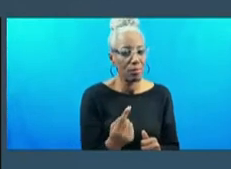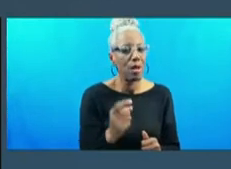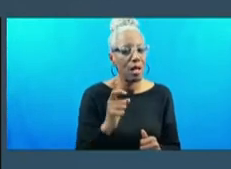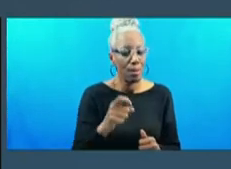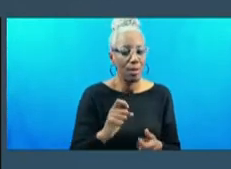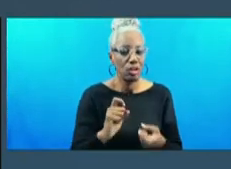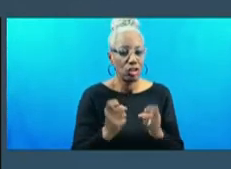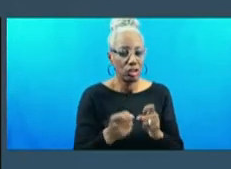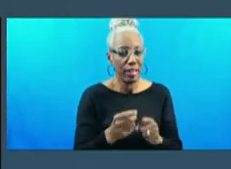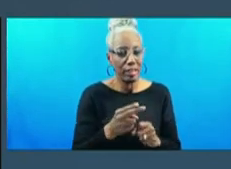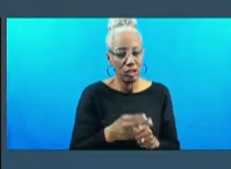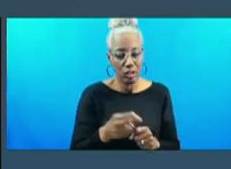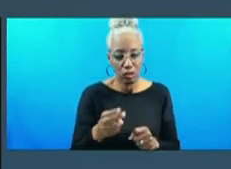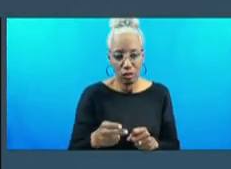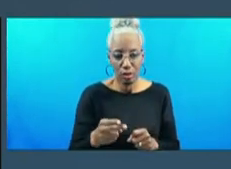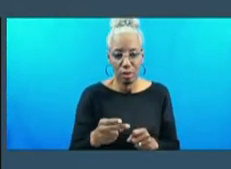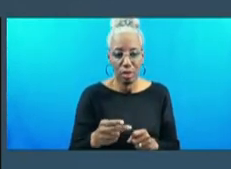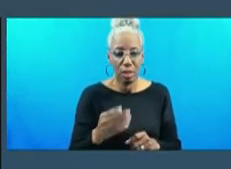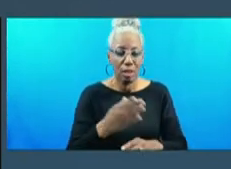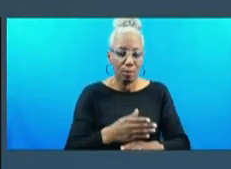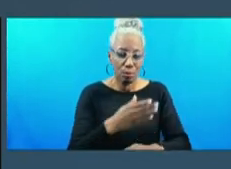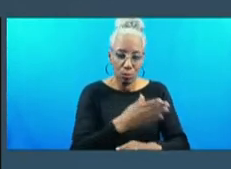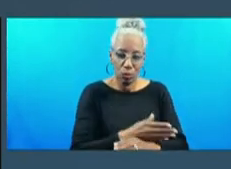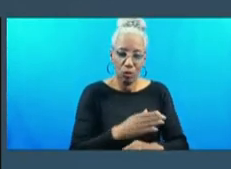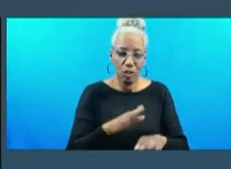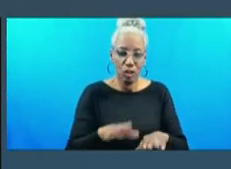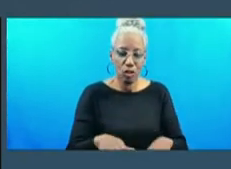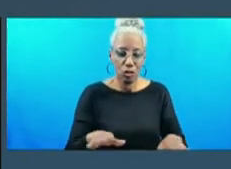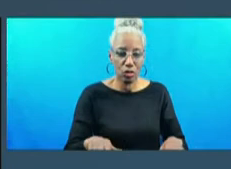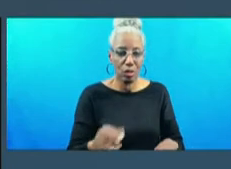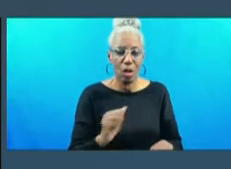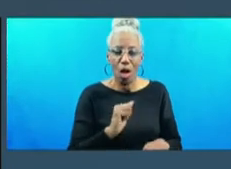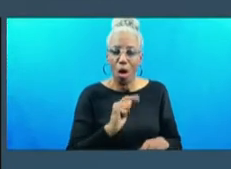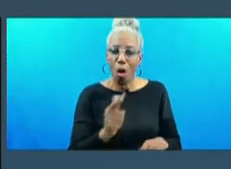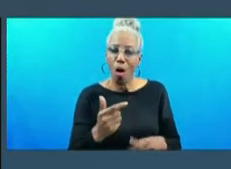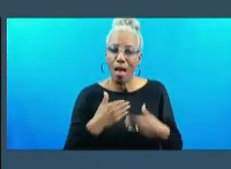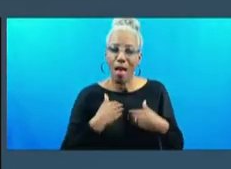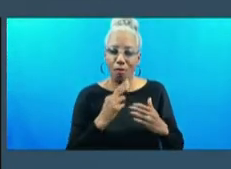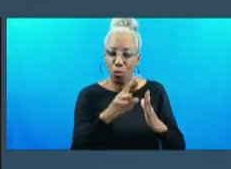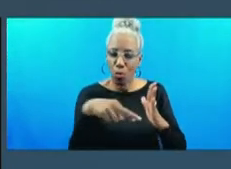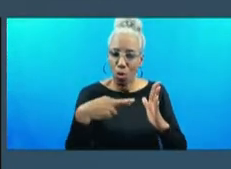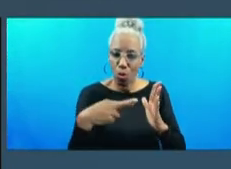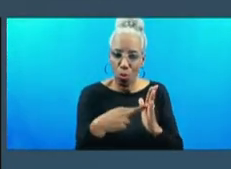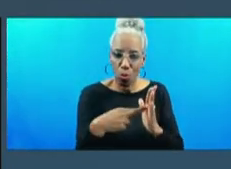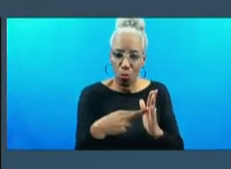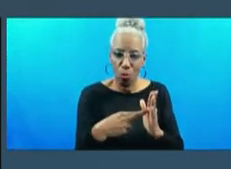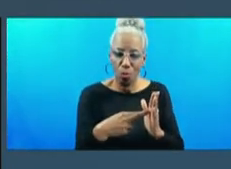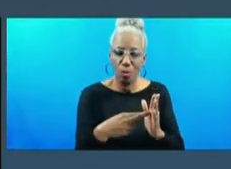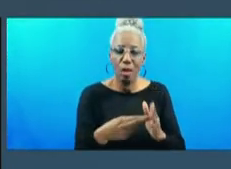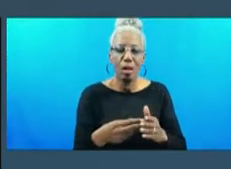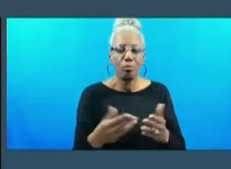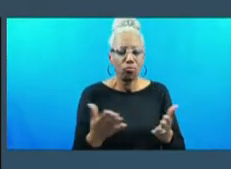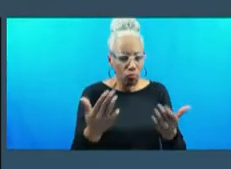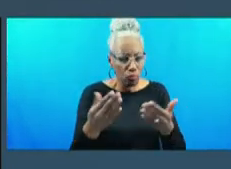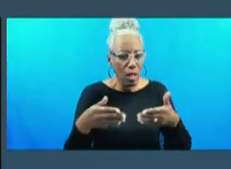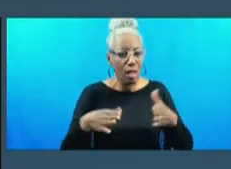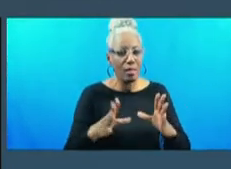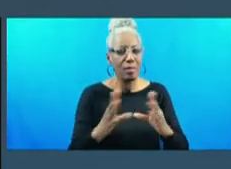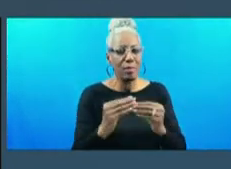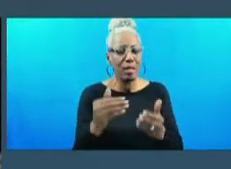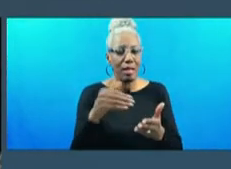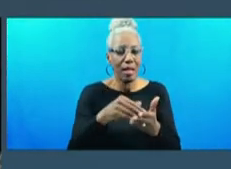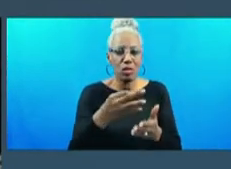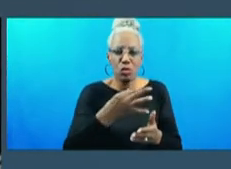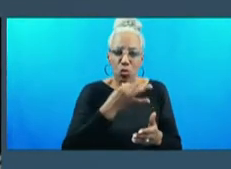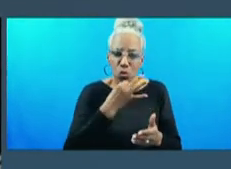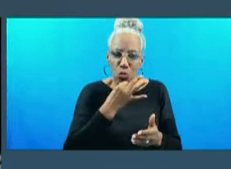part in that. So let's get back together soon. Let's talk about it. Most importantly, let's develop an action plan together that we can follow